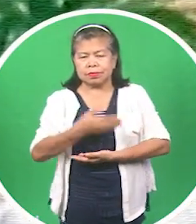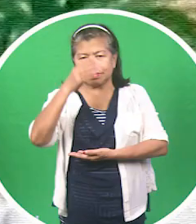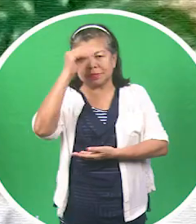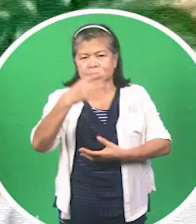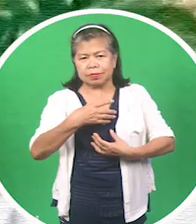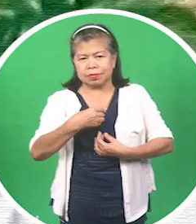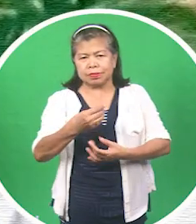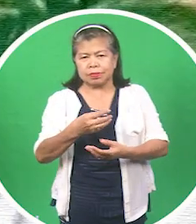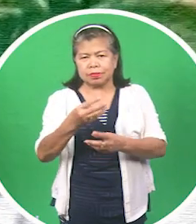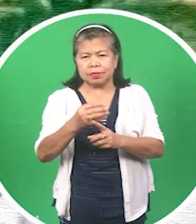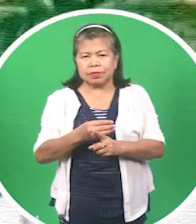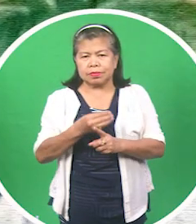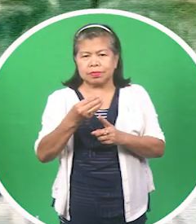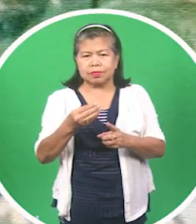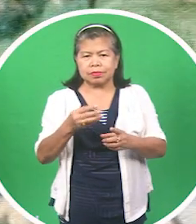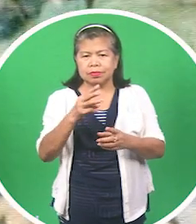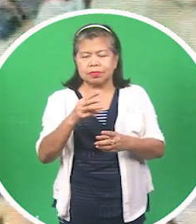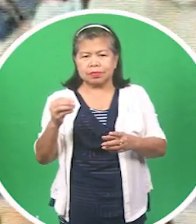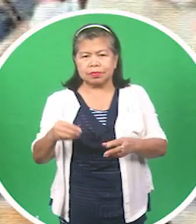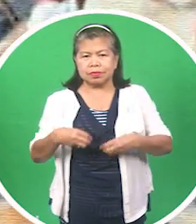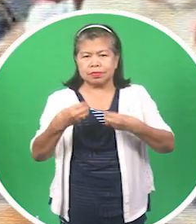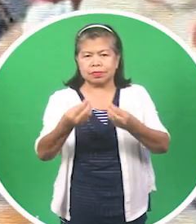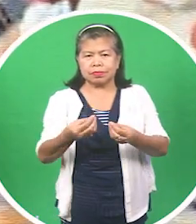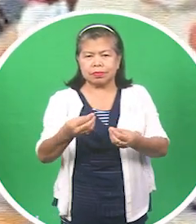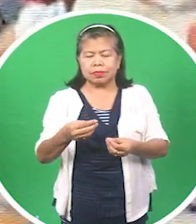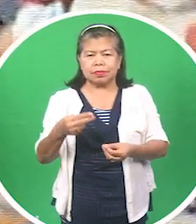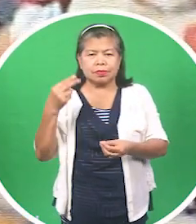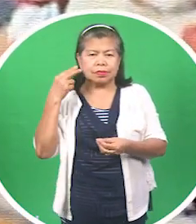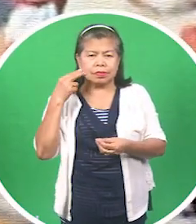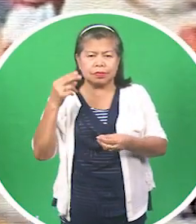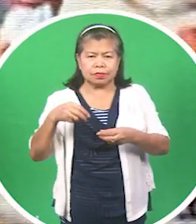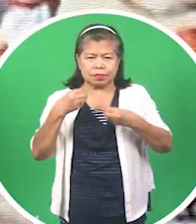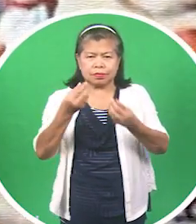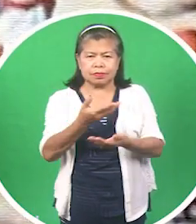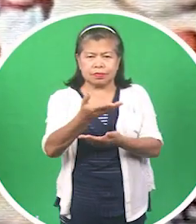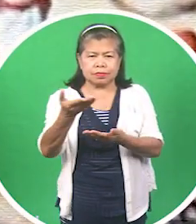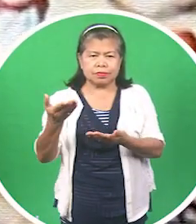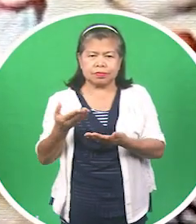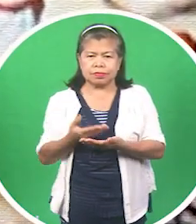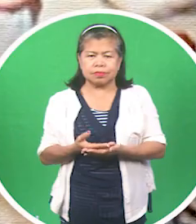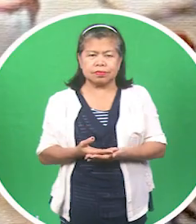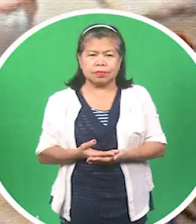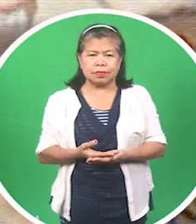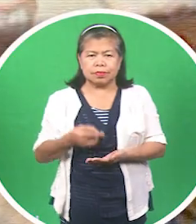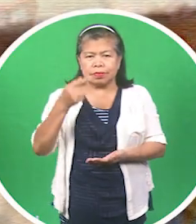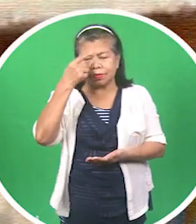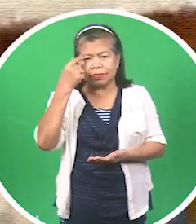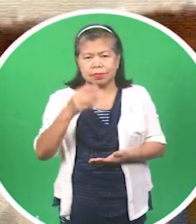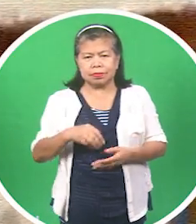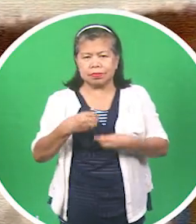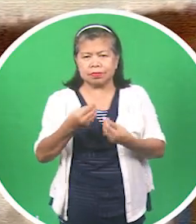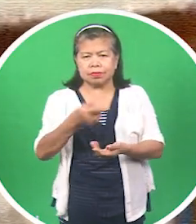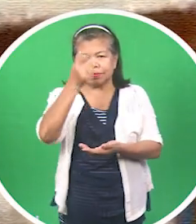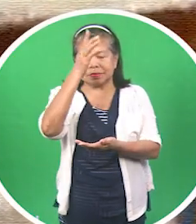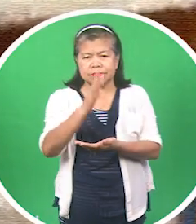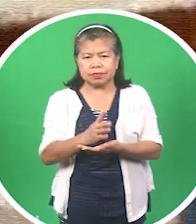what she wanted the most. One day, Hannah went to the temple to pray. She